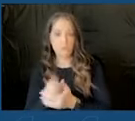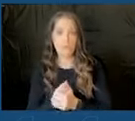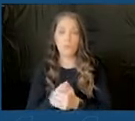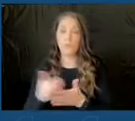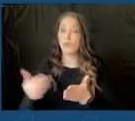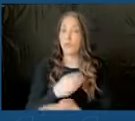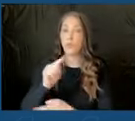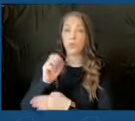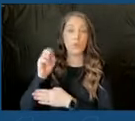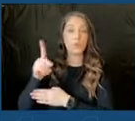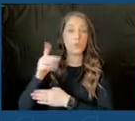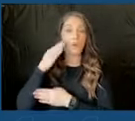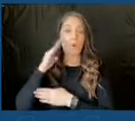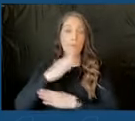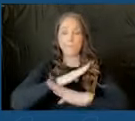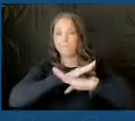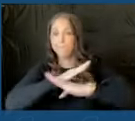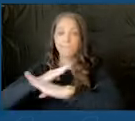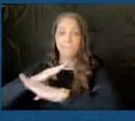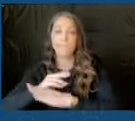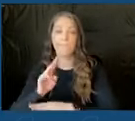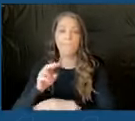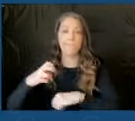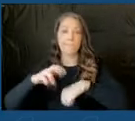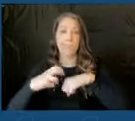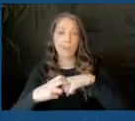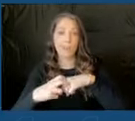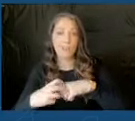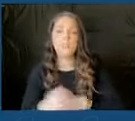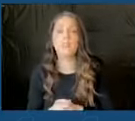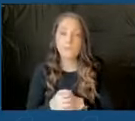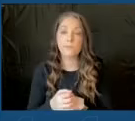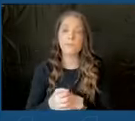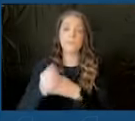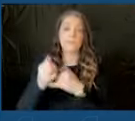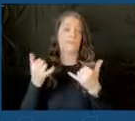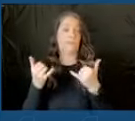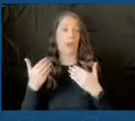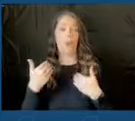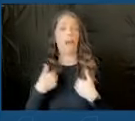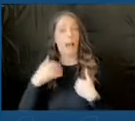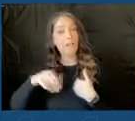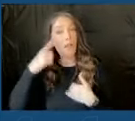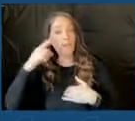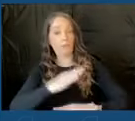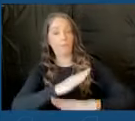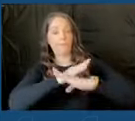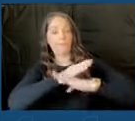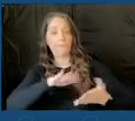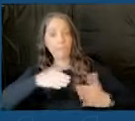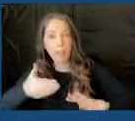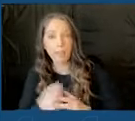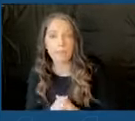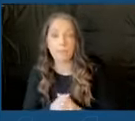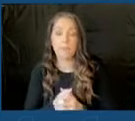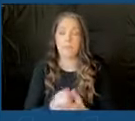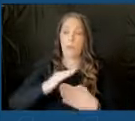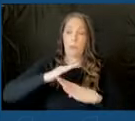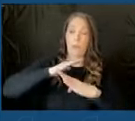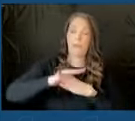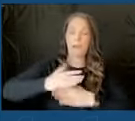had vaccines and vaccinations and booster shots to prevent death and serious illness. And that is what the narrative over these many months